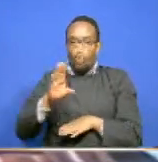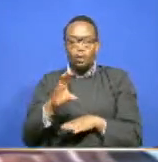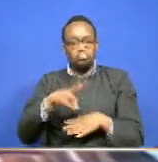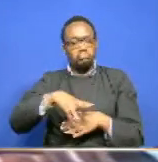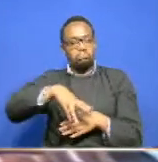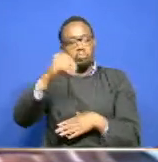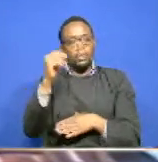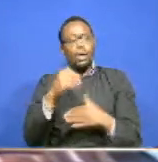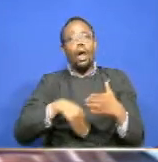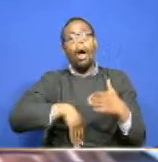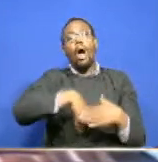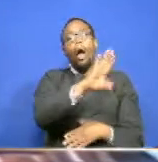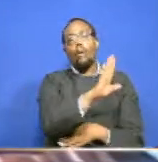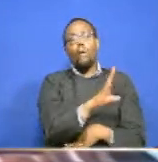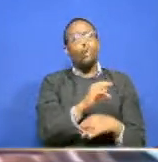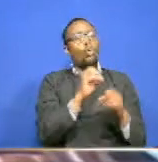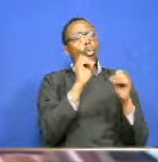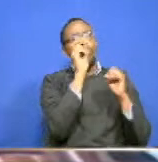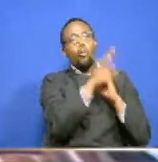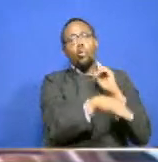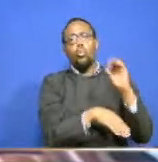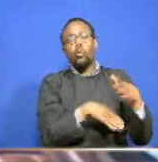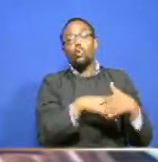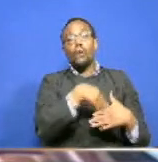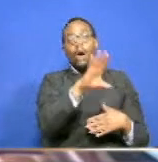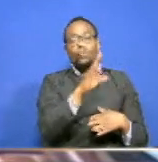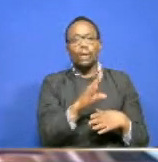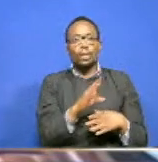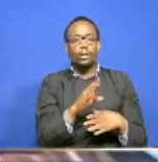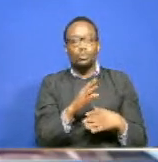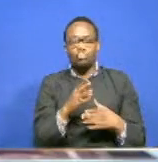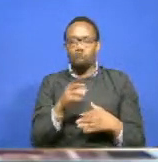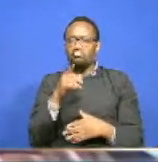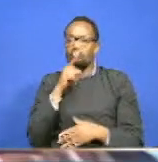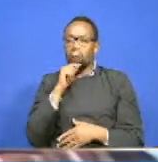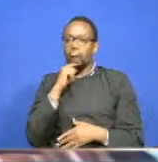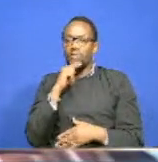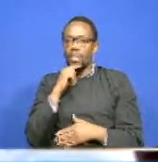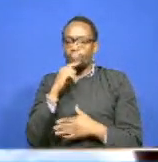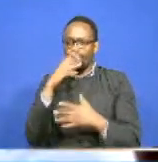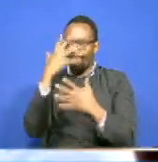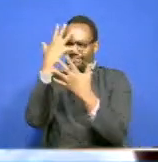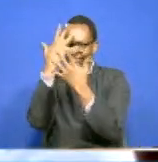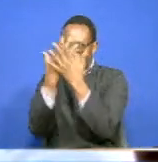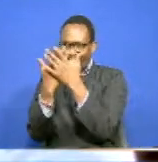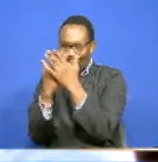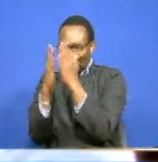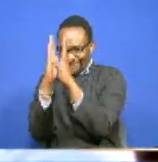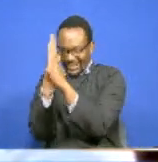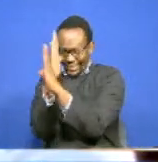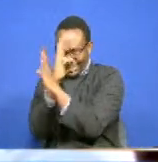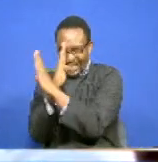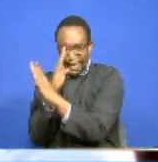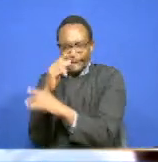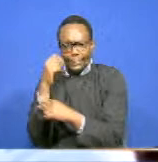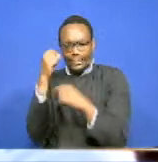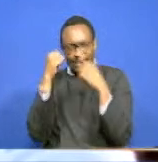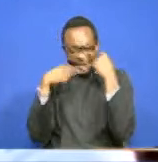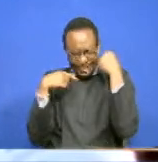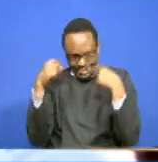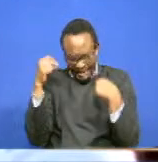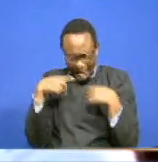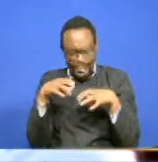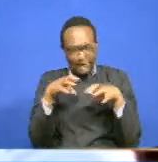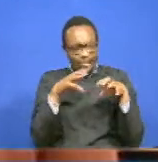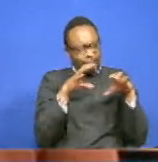taken from him and throw that worthless servant into the darkness where there will be weeping and gnashing